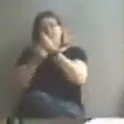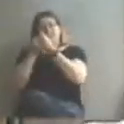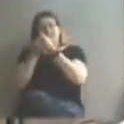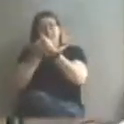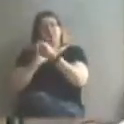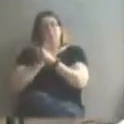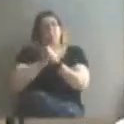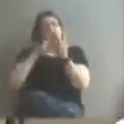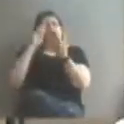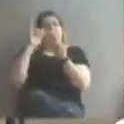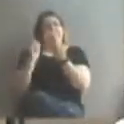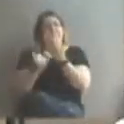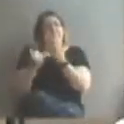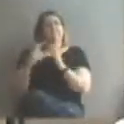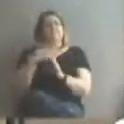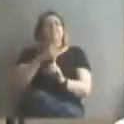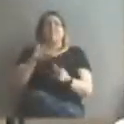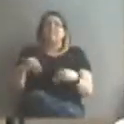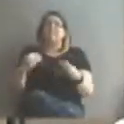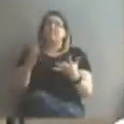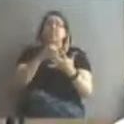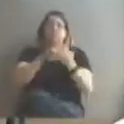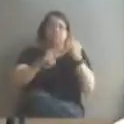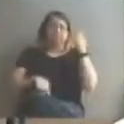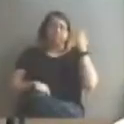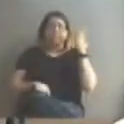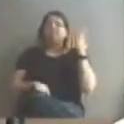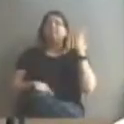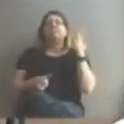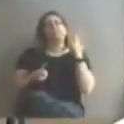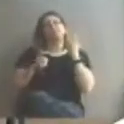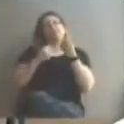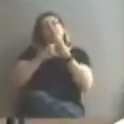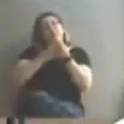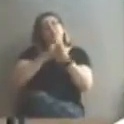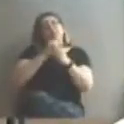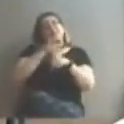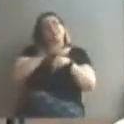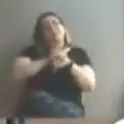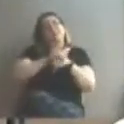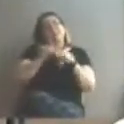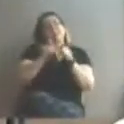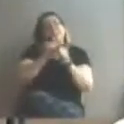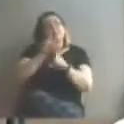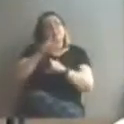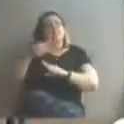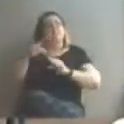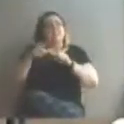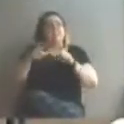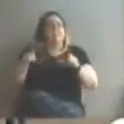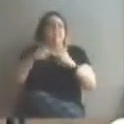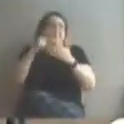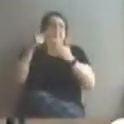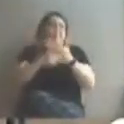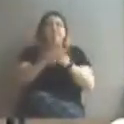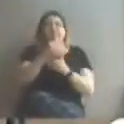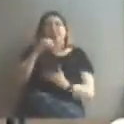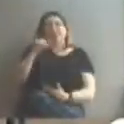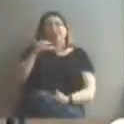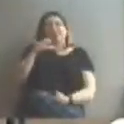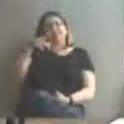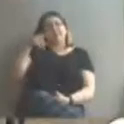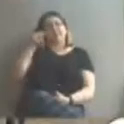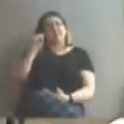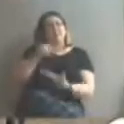other activities. She has given all this and more to support our English as a Second Language program and JCPS students